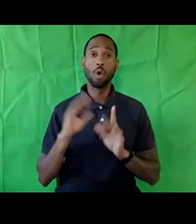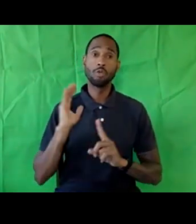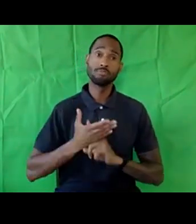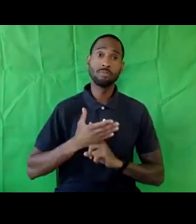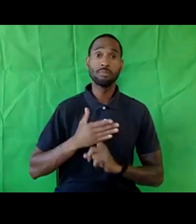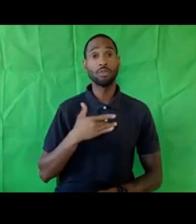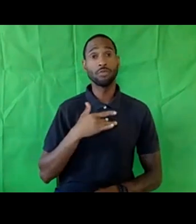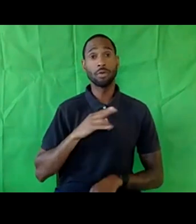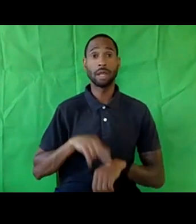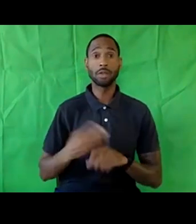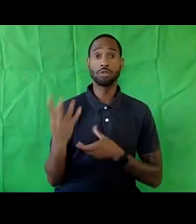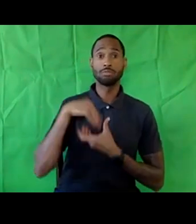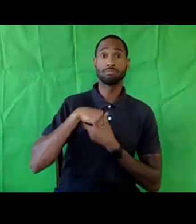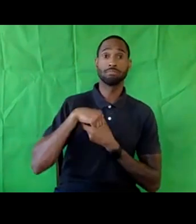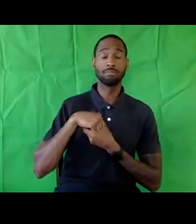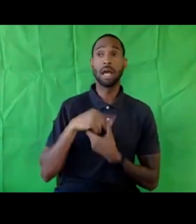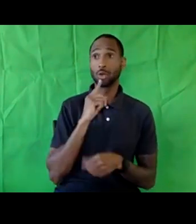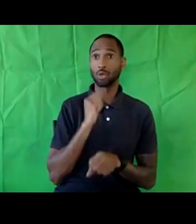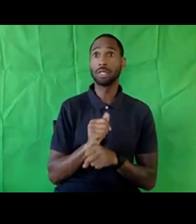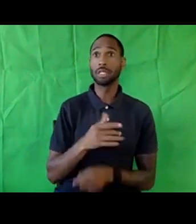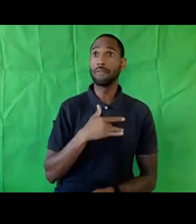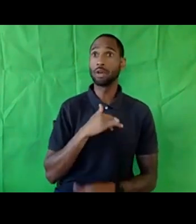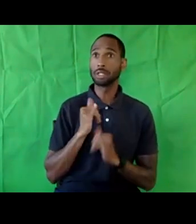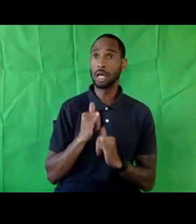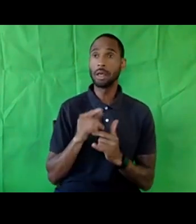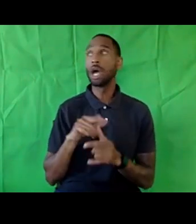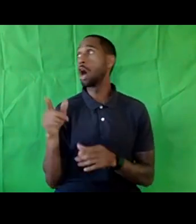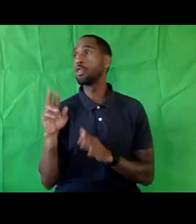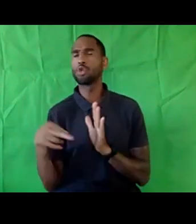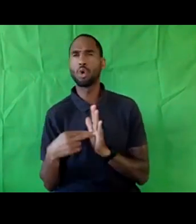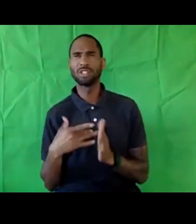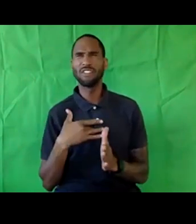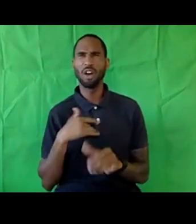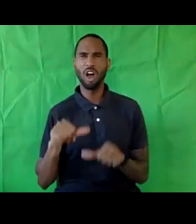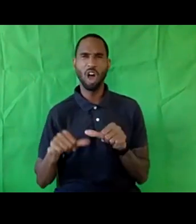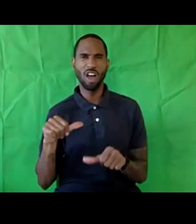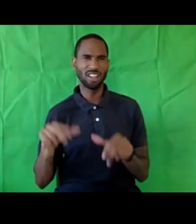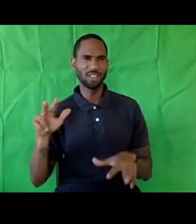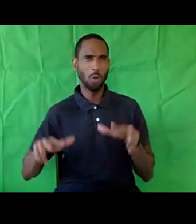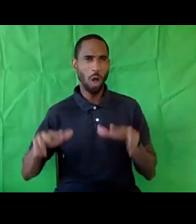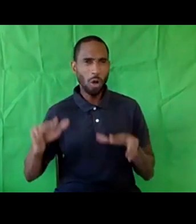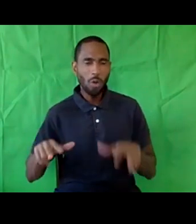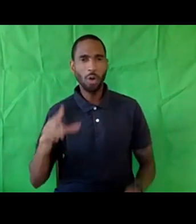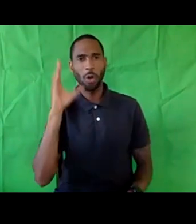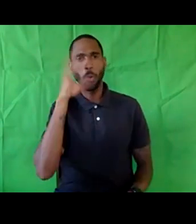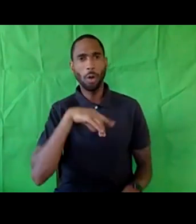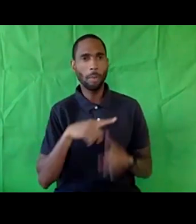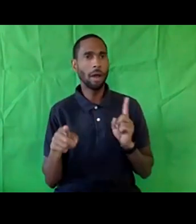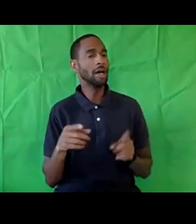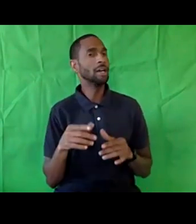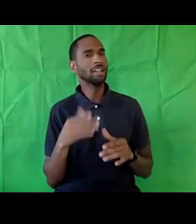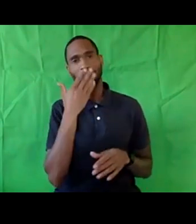quite natural. I actually do so. And with others was like more, this is weird, but it's nice to play.